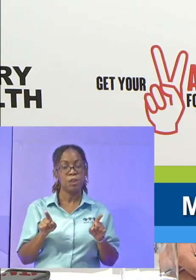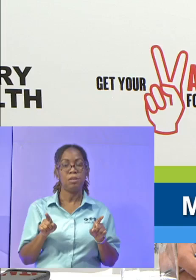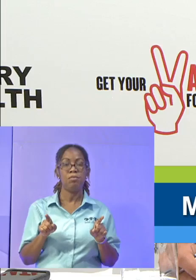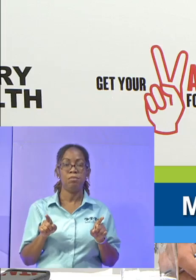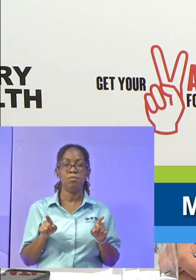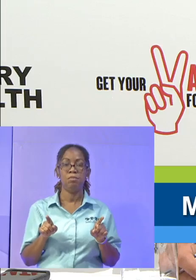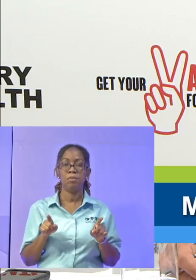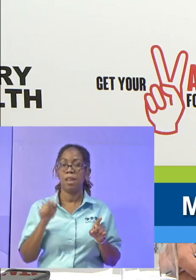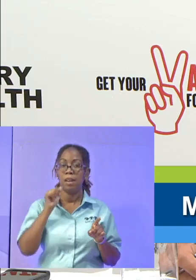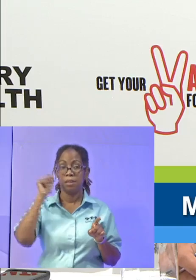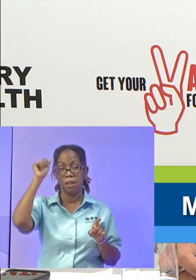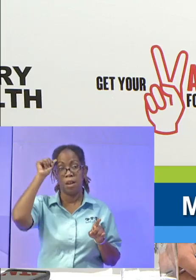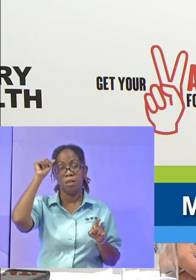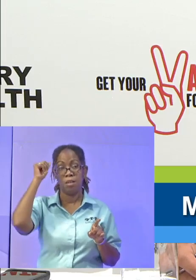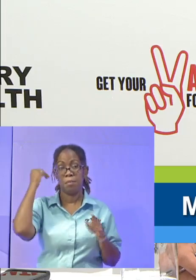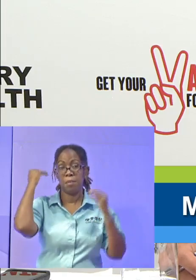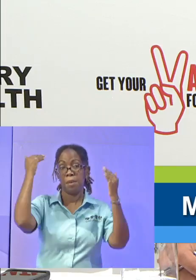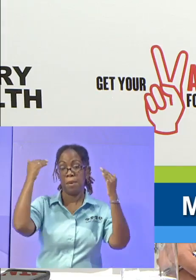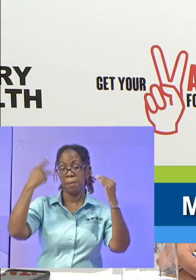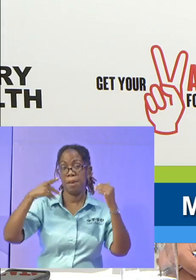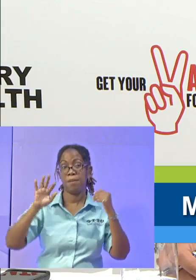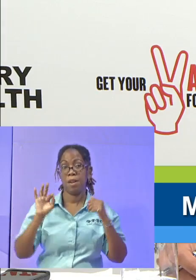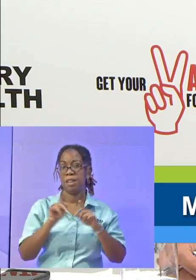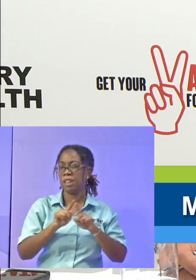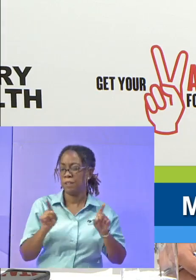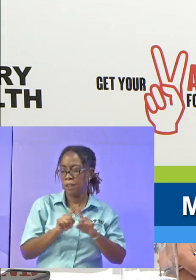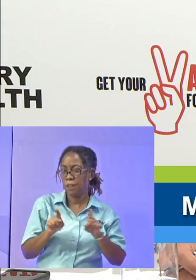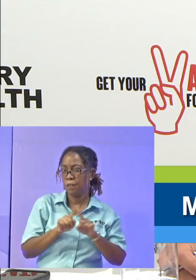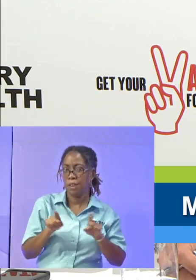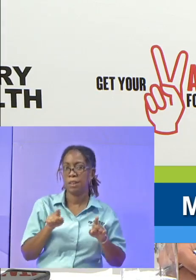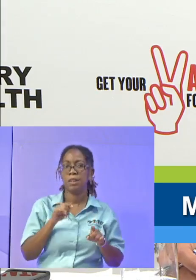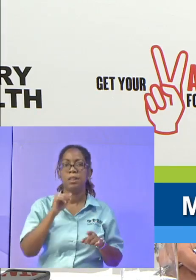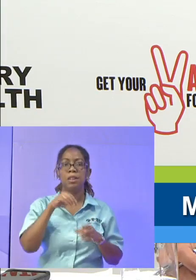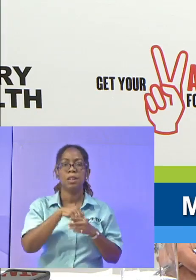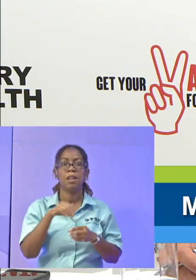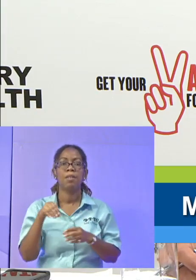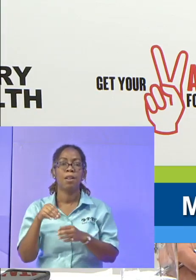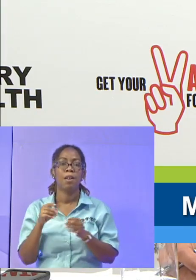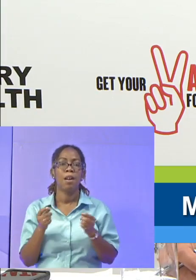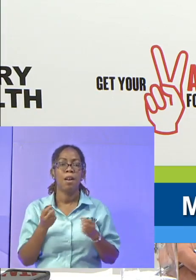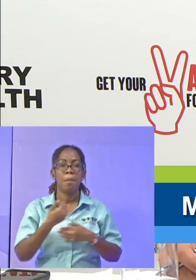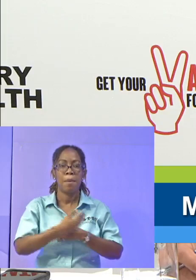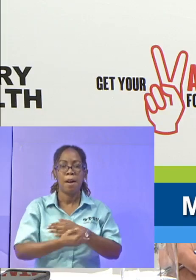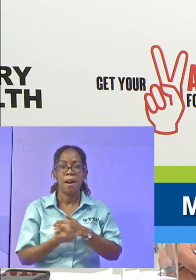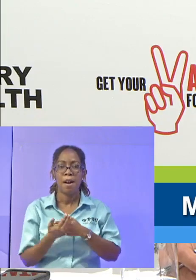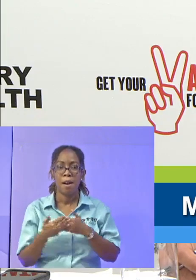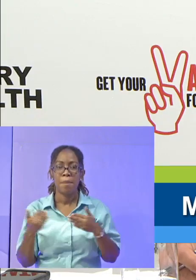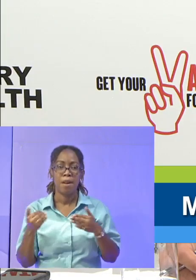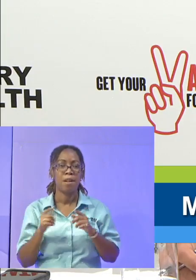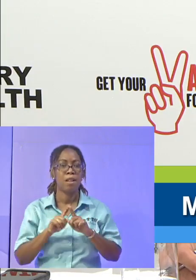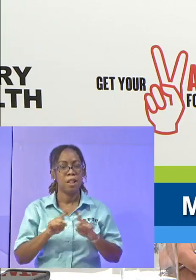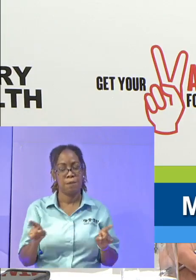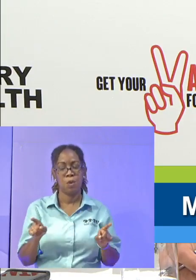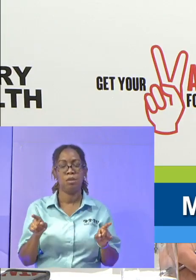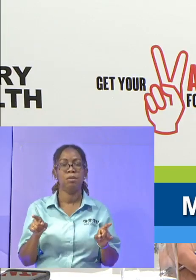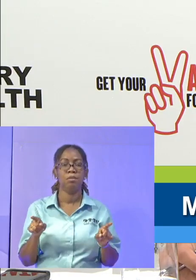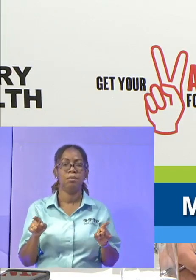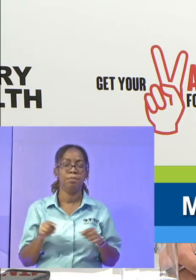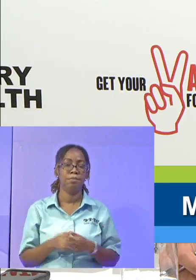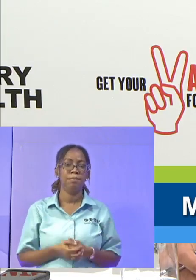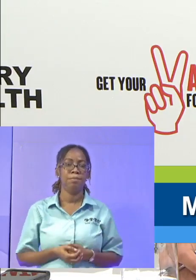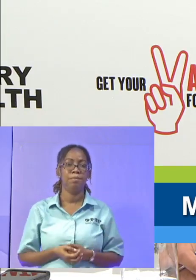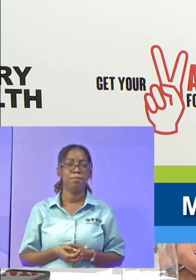dosage. The buffer is different, and the packaging is different. We at the Ministry of